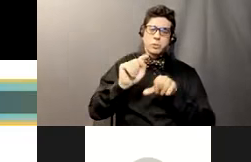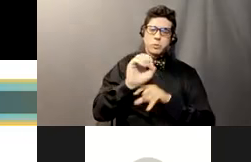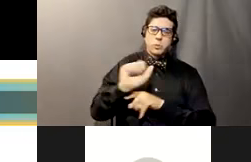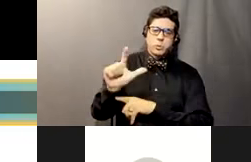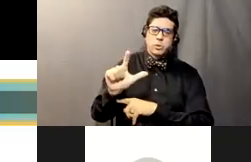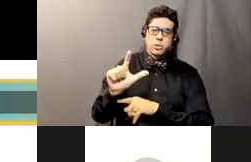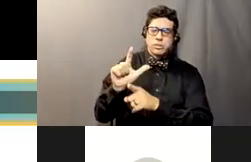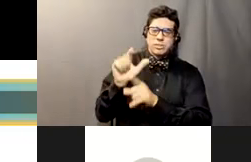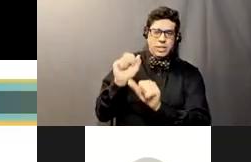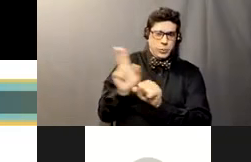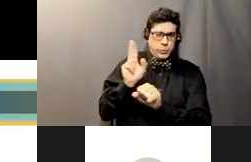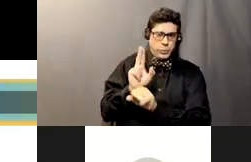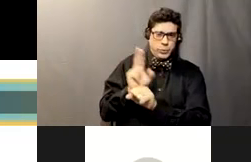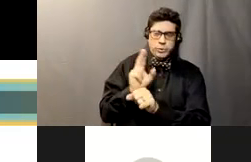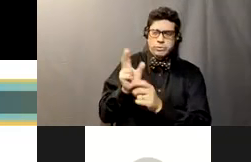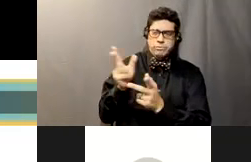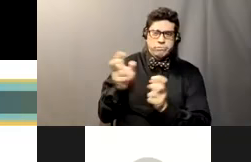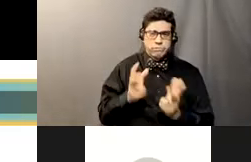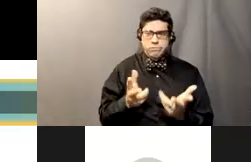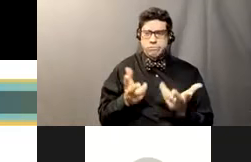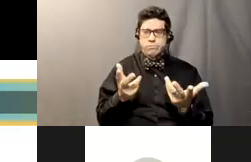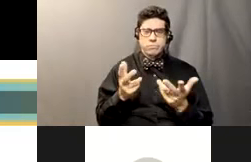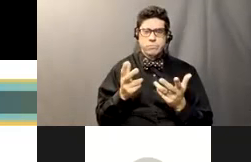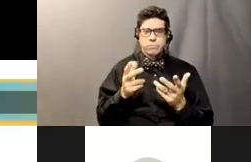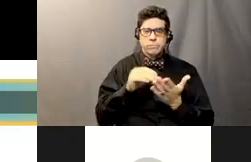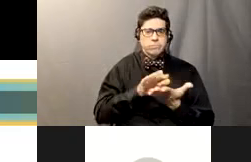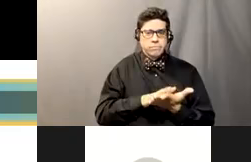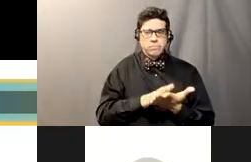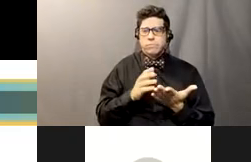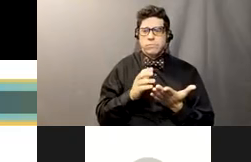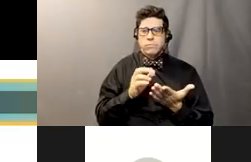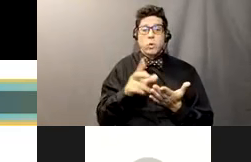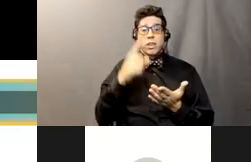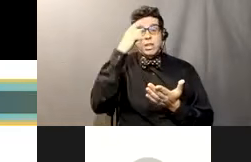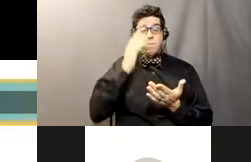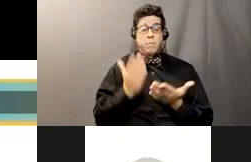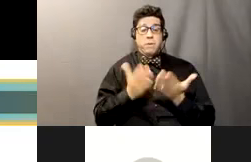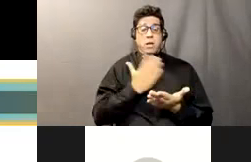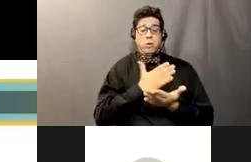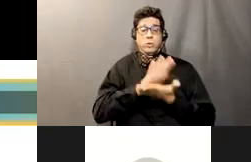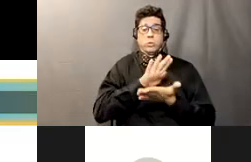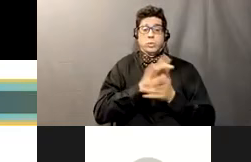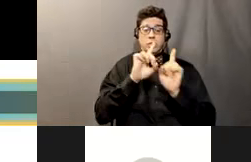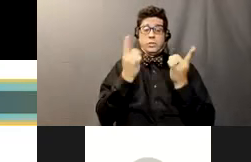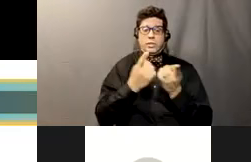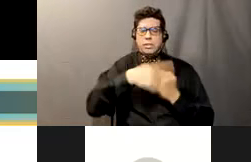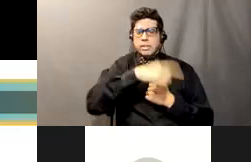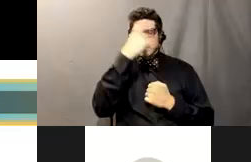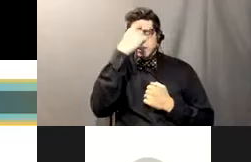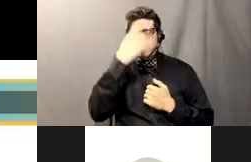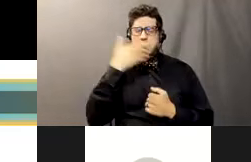finding out what information our school districts believe may be helpful to inform our suicide prevention